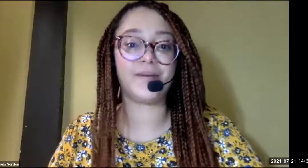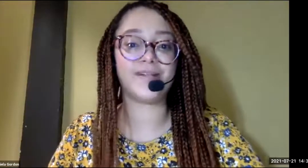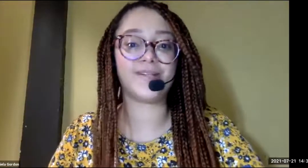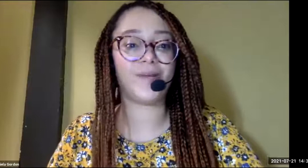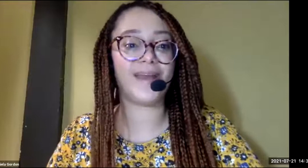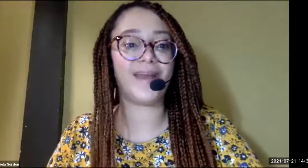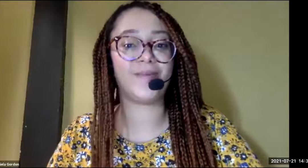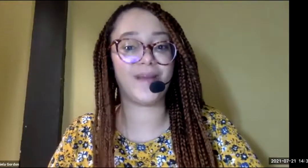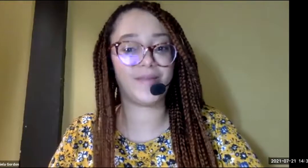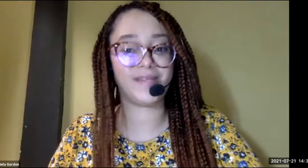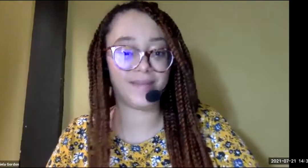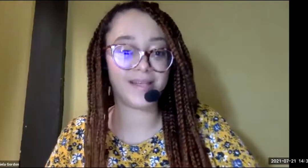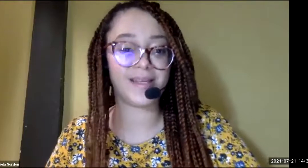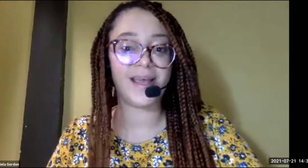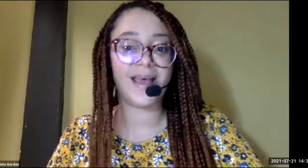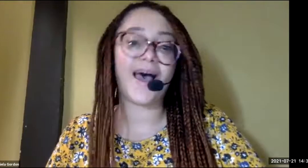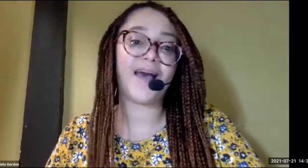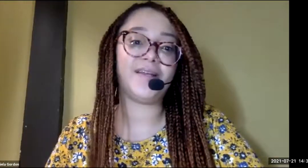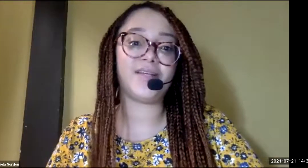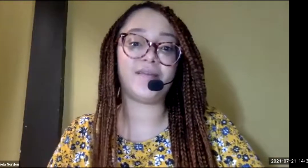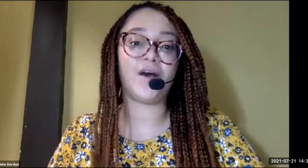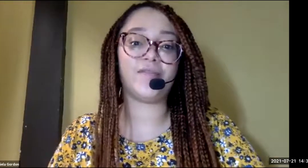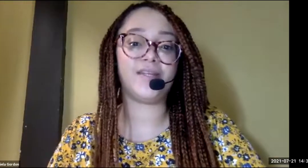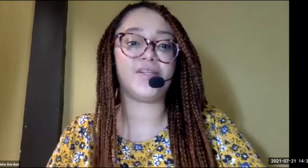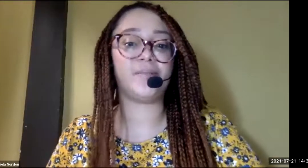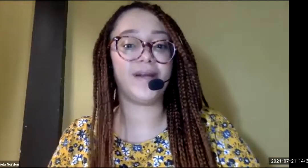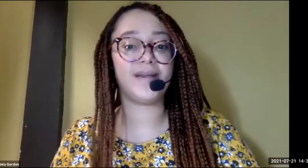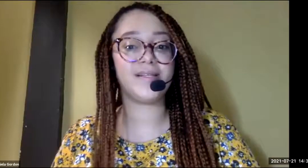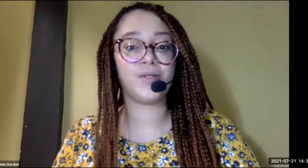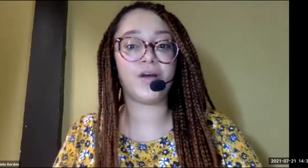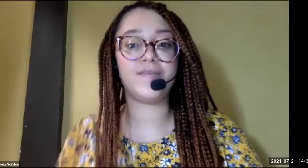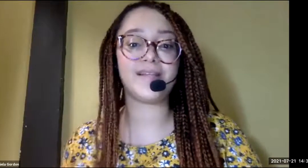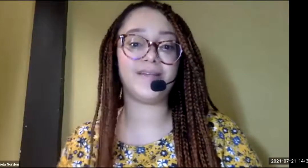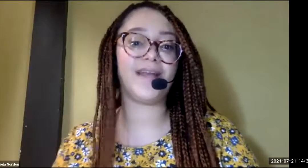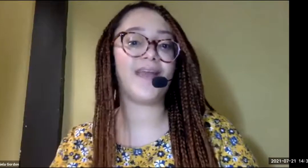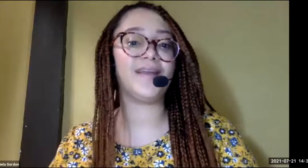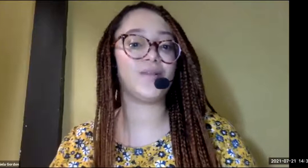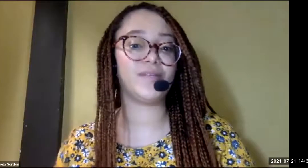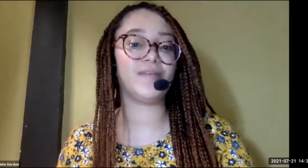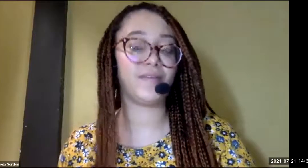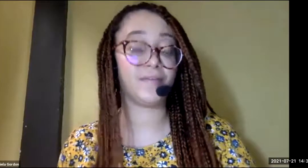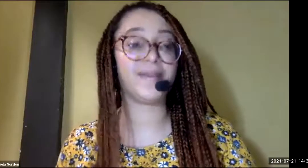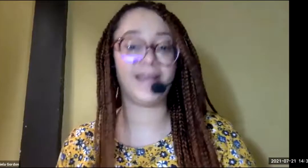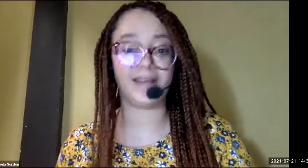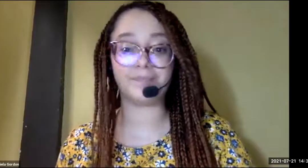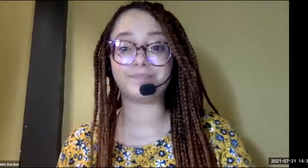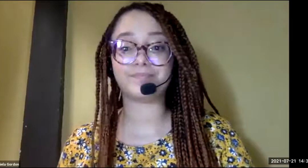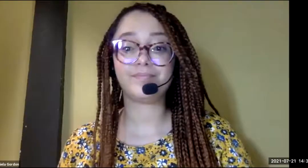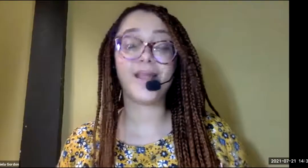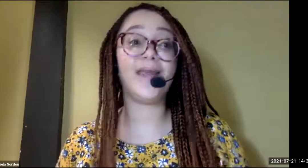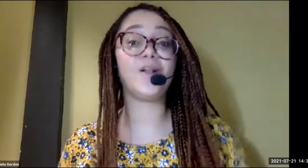young persons with and without disabilities, an initiative of the Inter-American Institute of Disability and Inclusive Development,